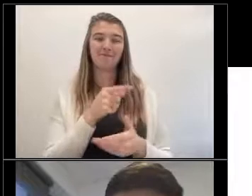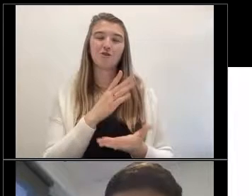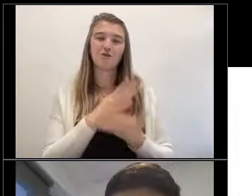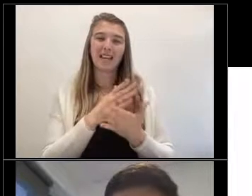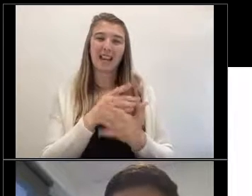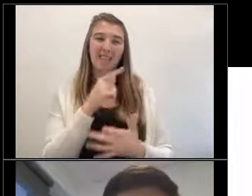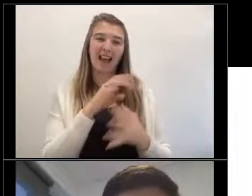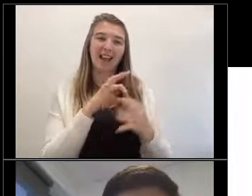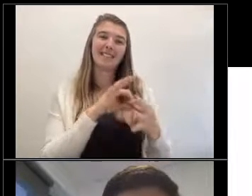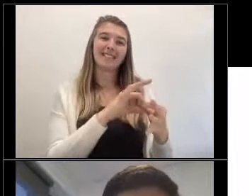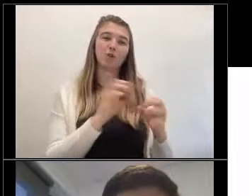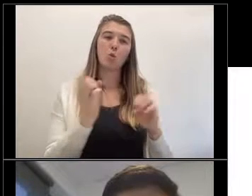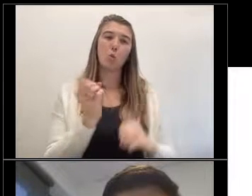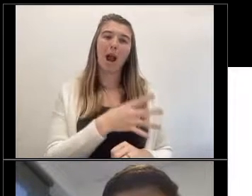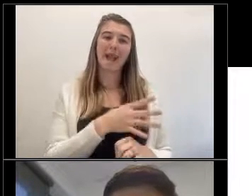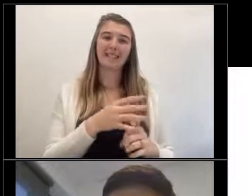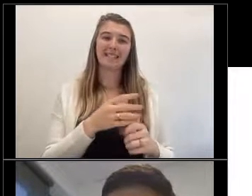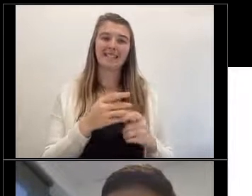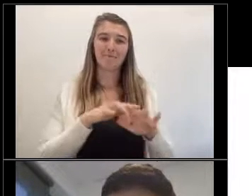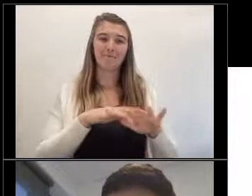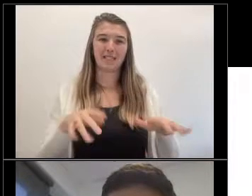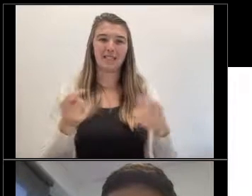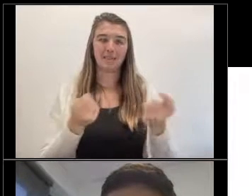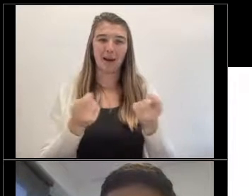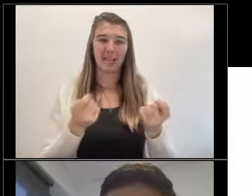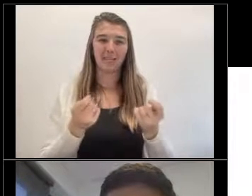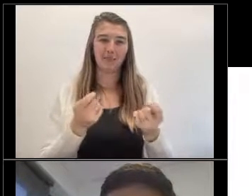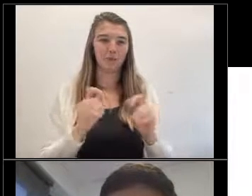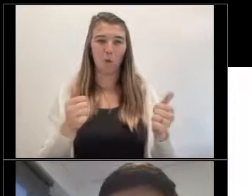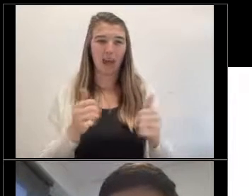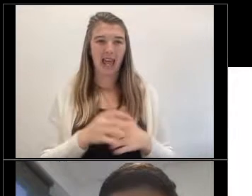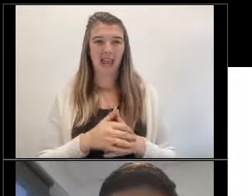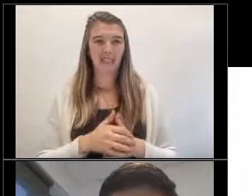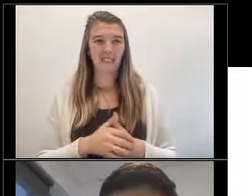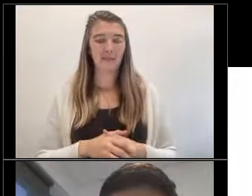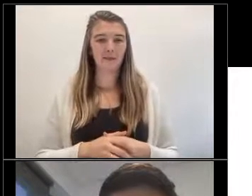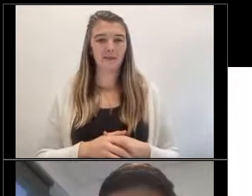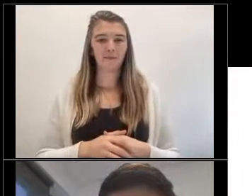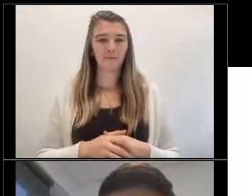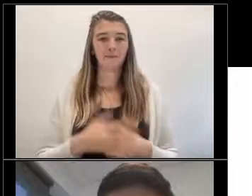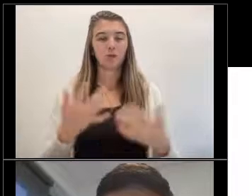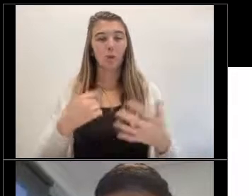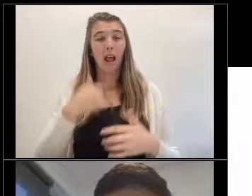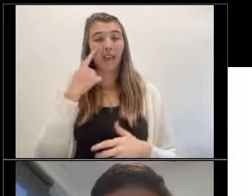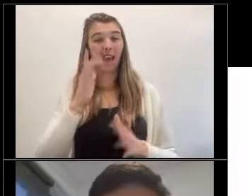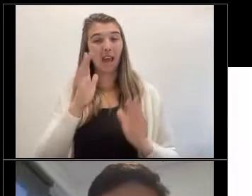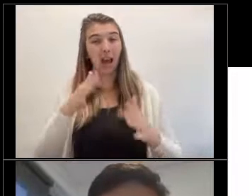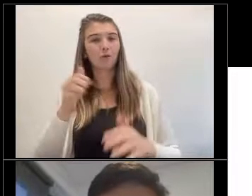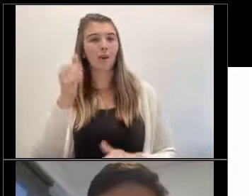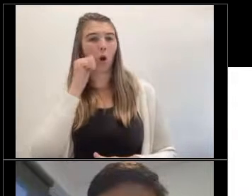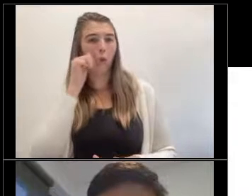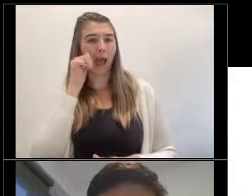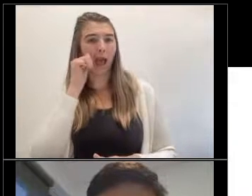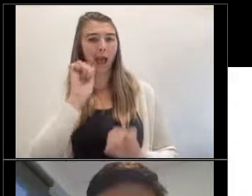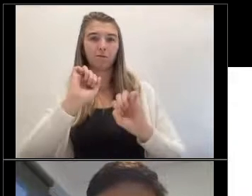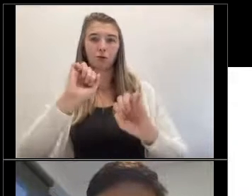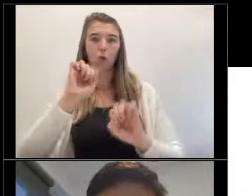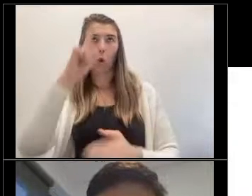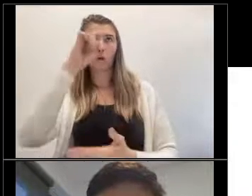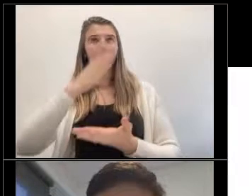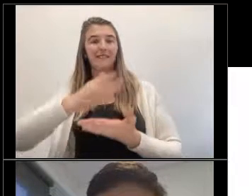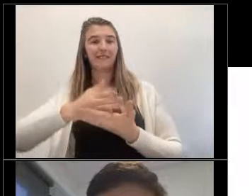mismanagement, and it's just a matter of also be aware and be have some consciousness